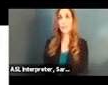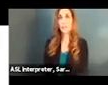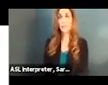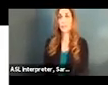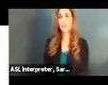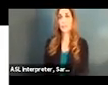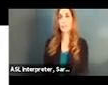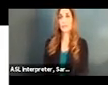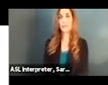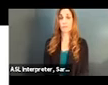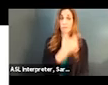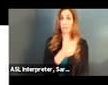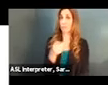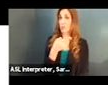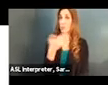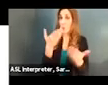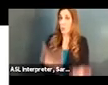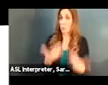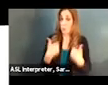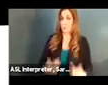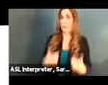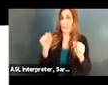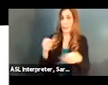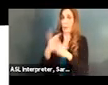You can borrow that. Now,